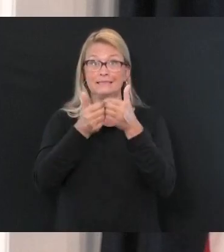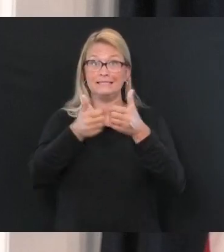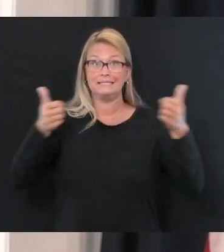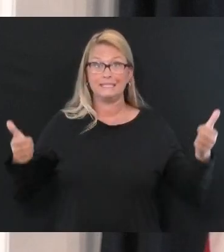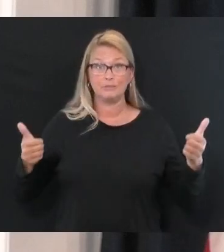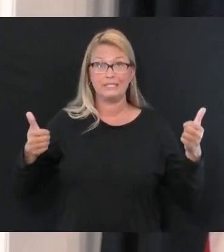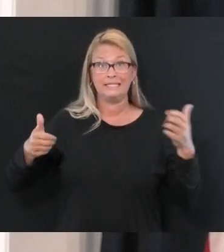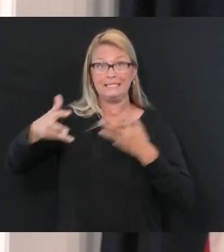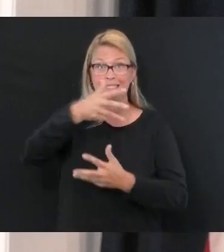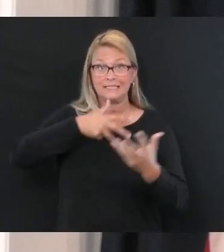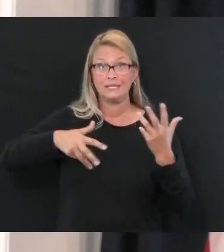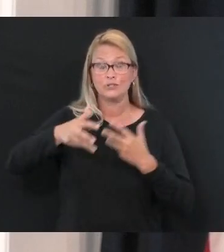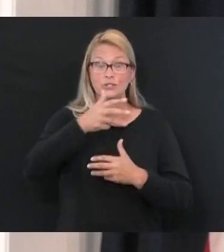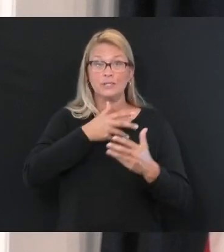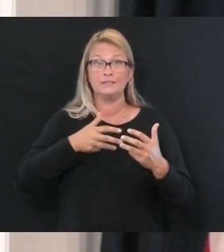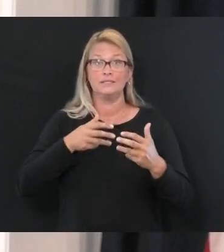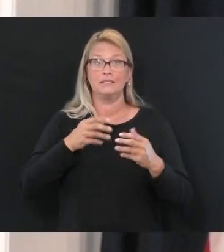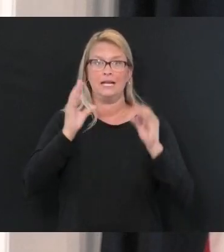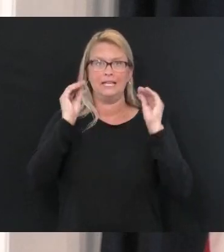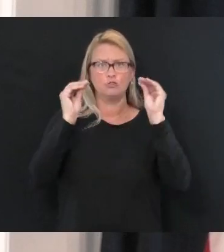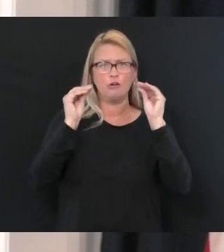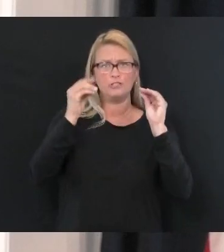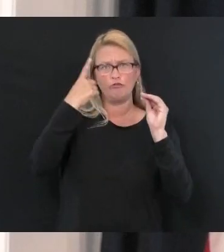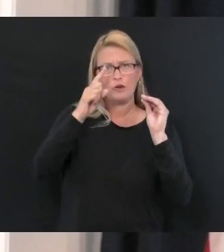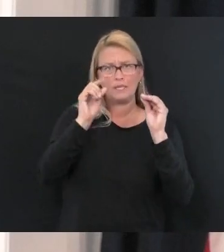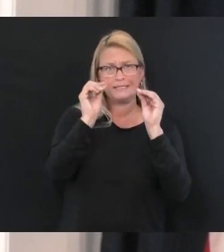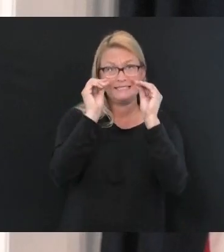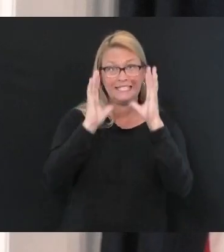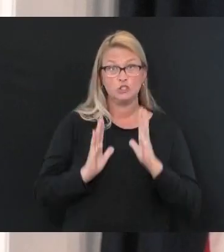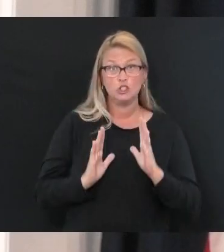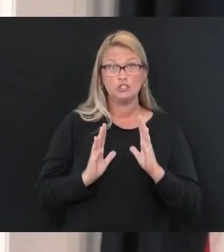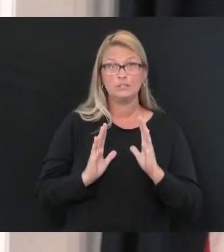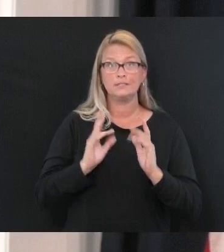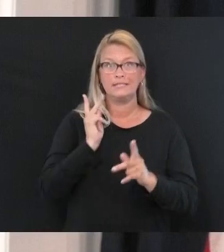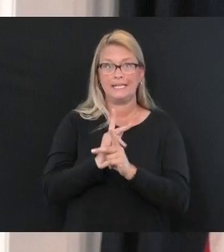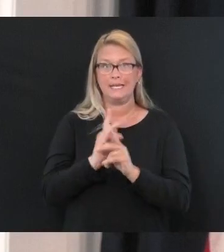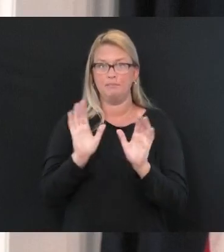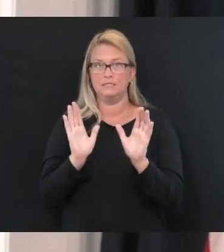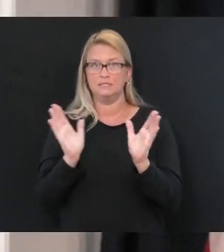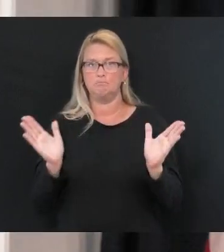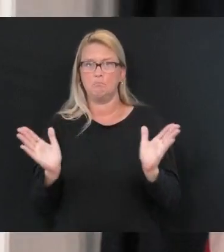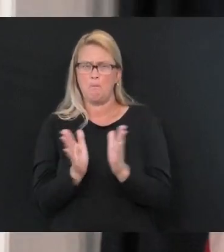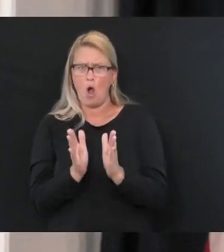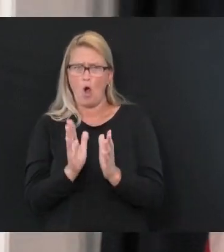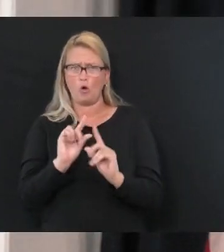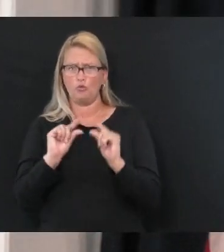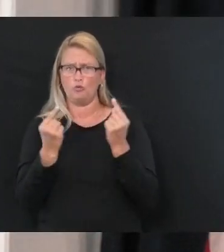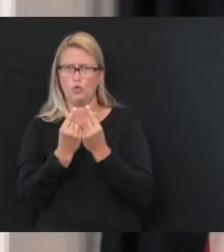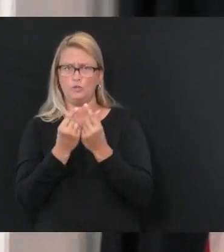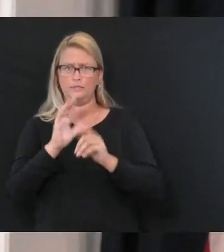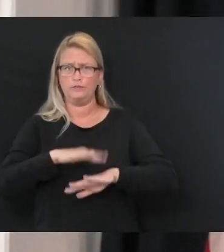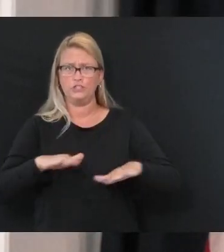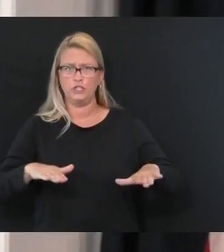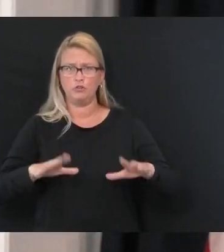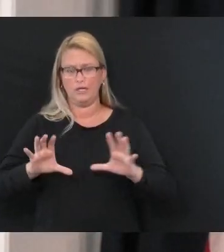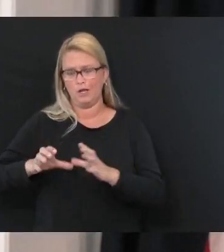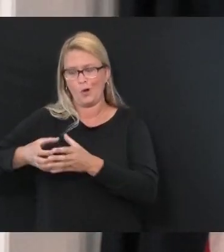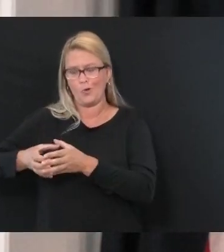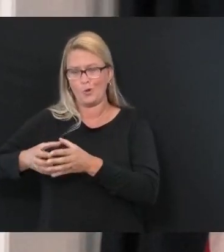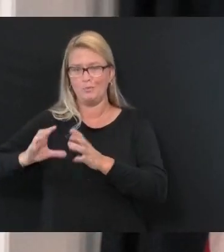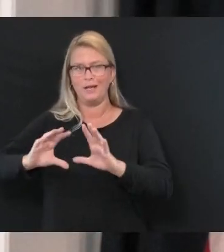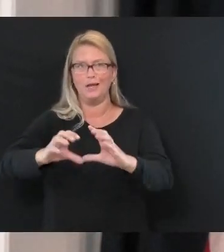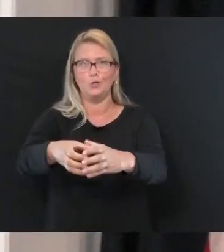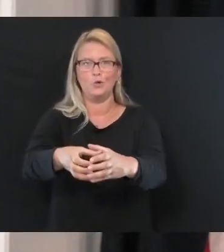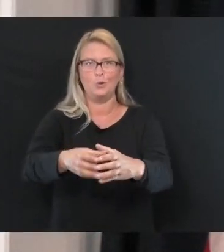There's instructions for teachers about trying to keep smaller groups of students together, so-called cohorting or